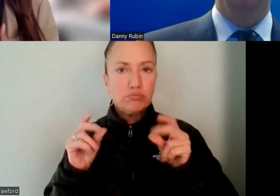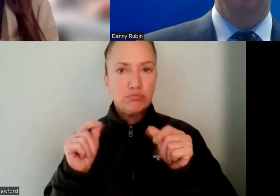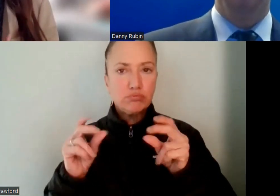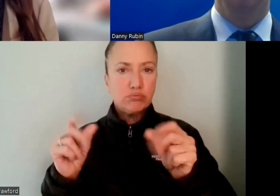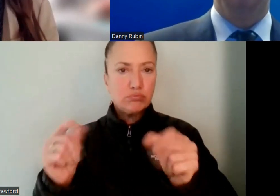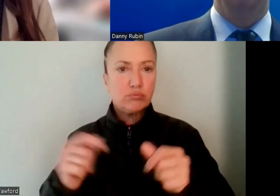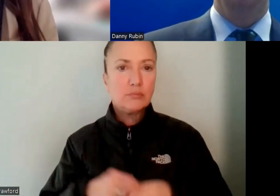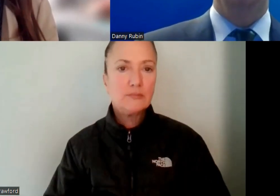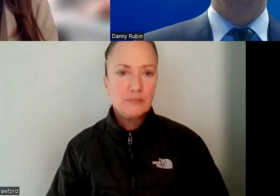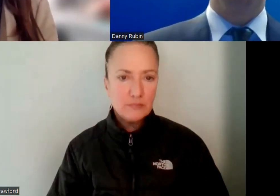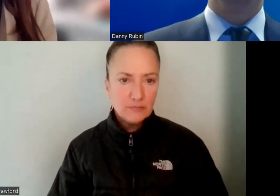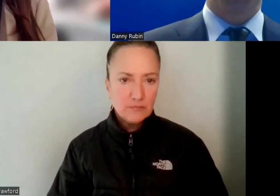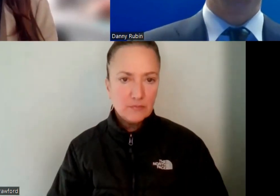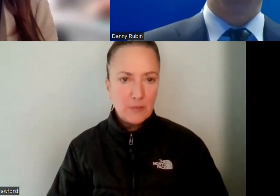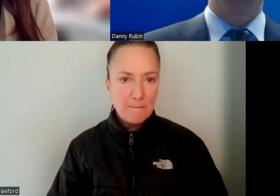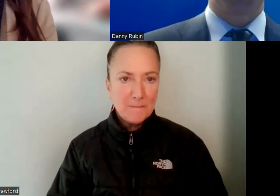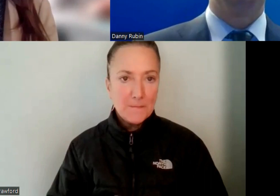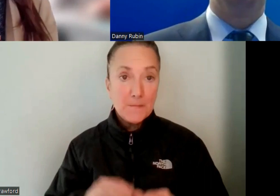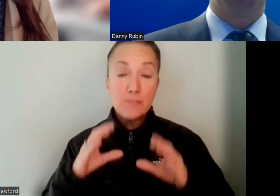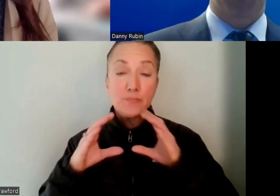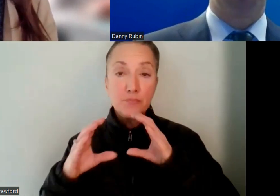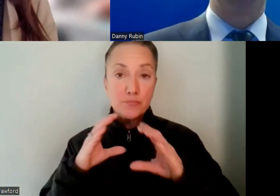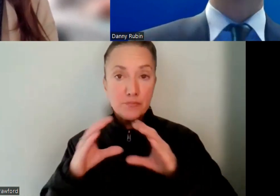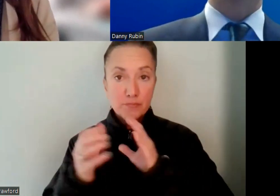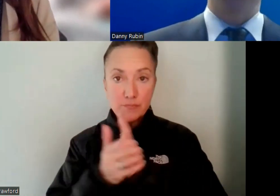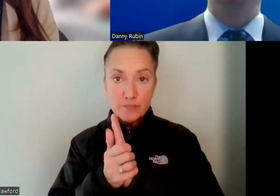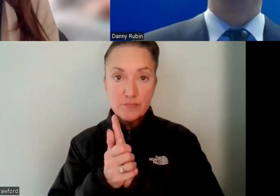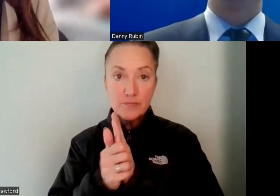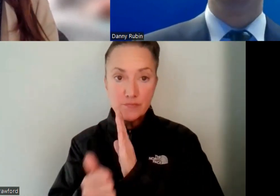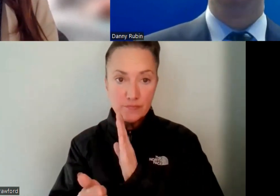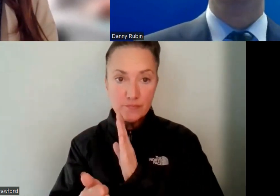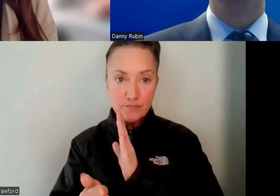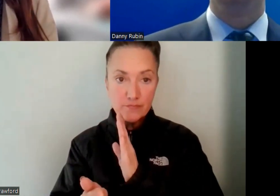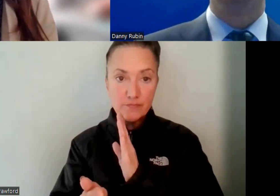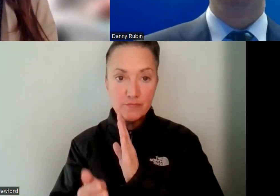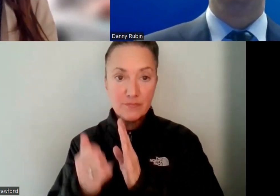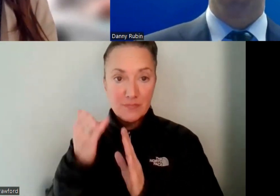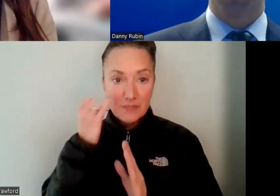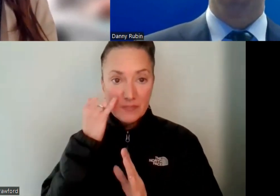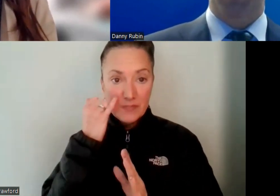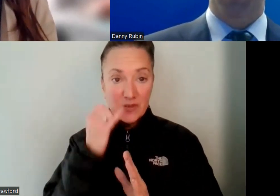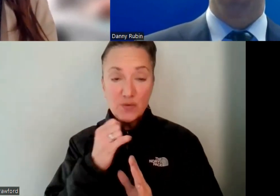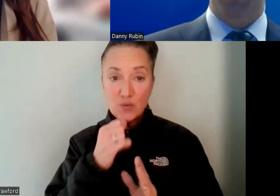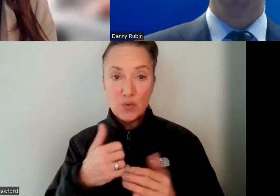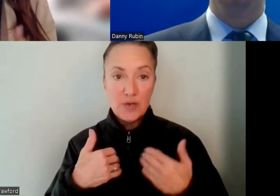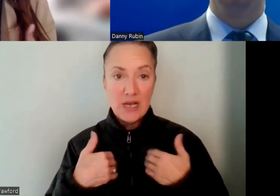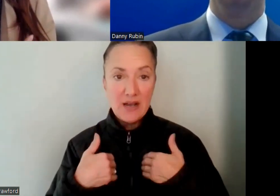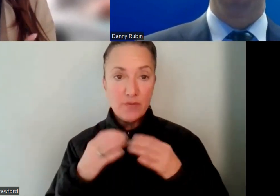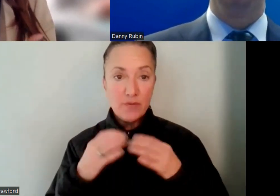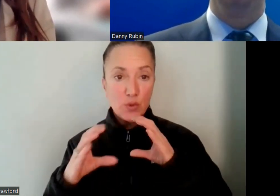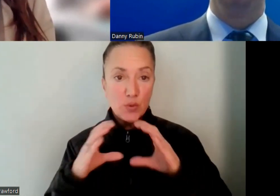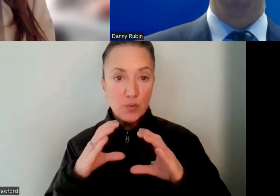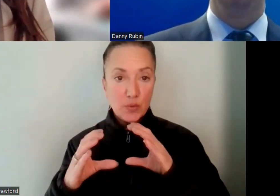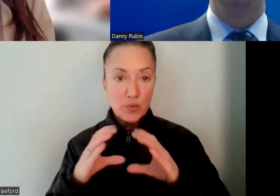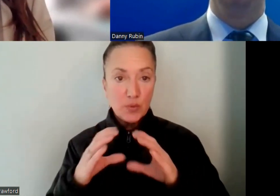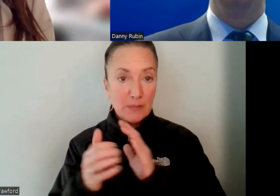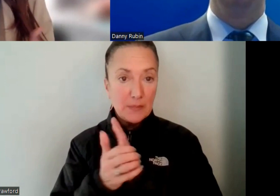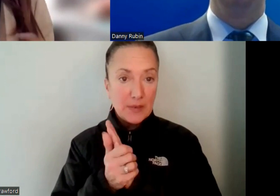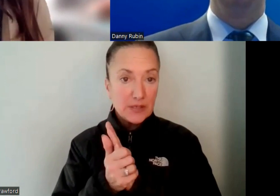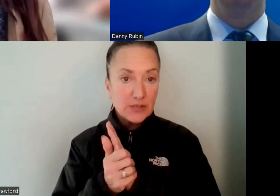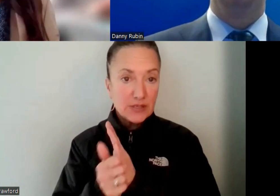lot of communication skills required. If you don't have that communication